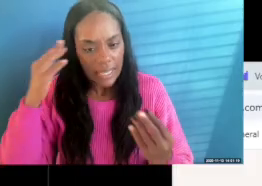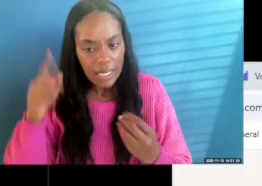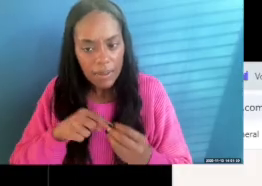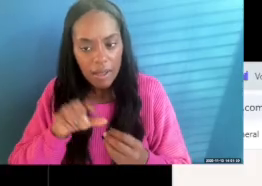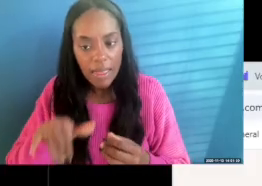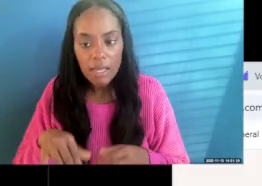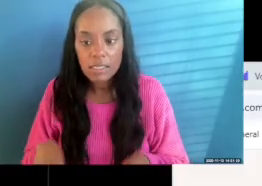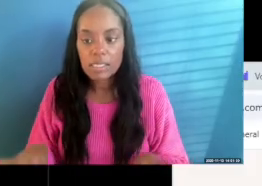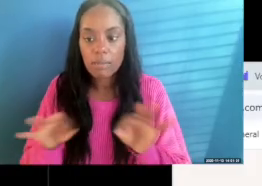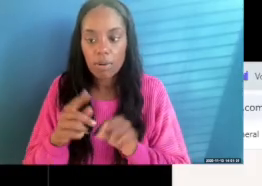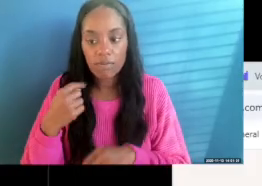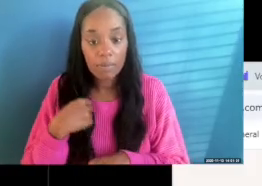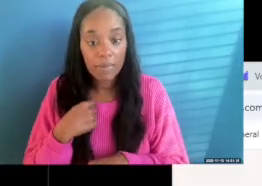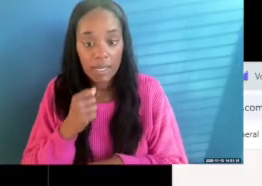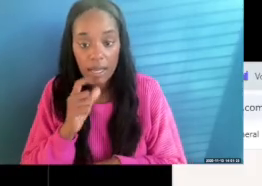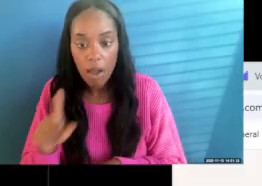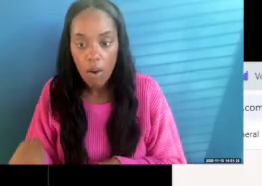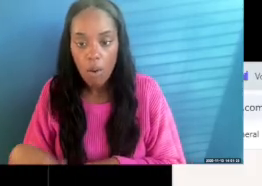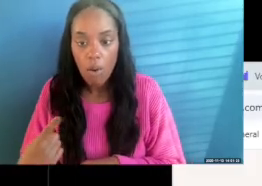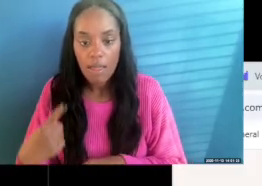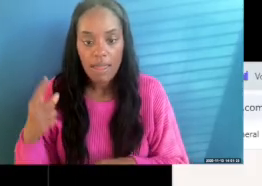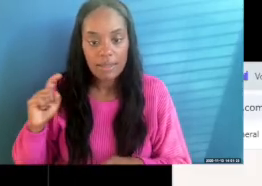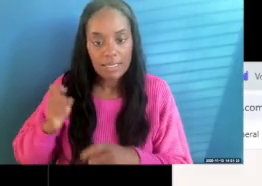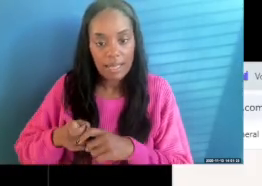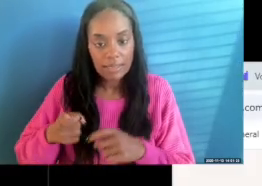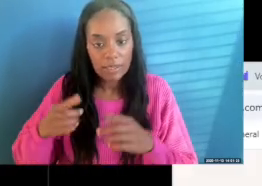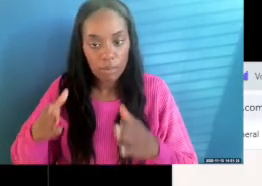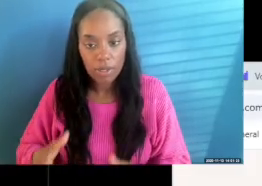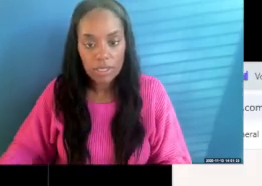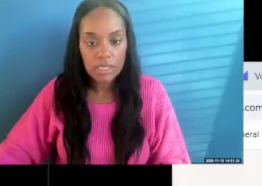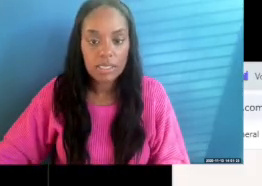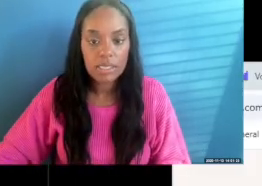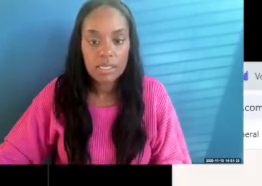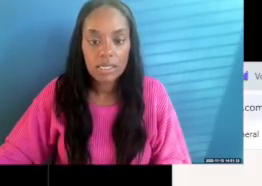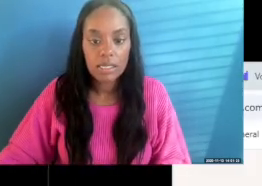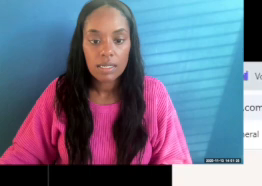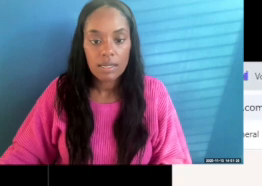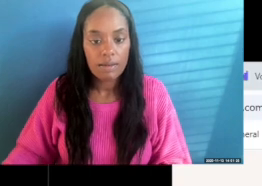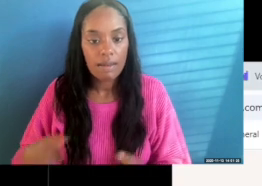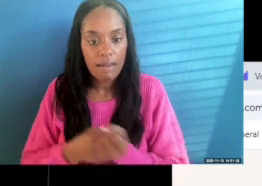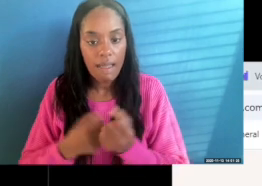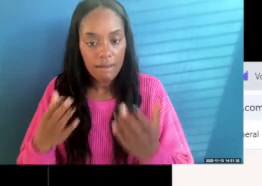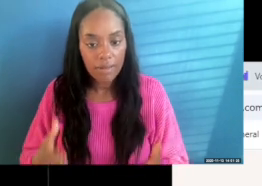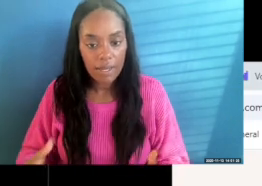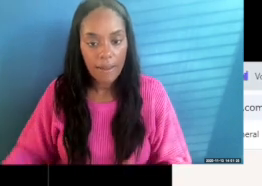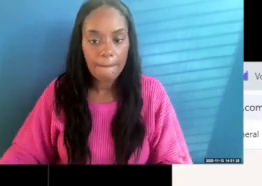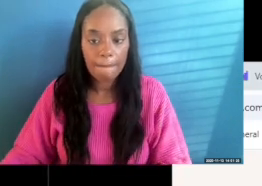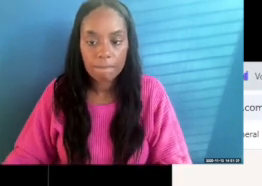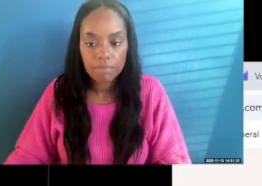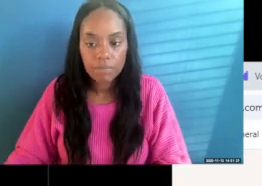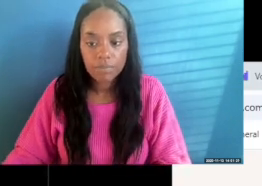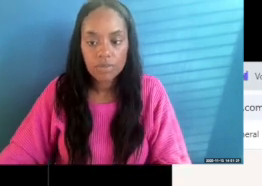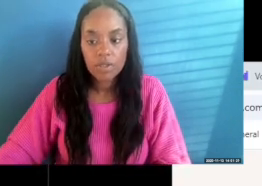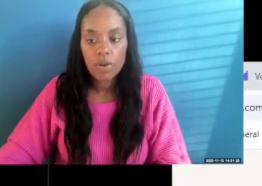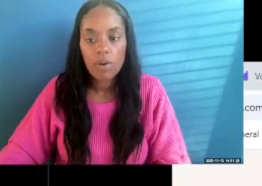ultimately, occur. And here we are, right? Not me by myself, of course. But Let's put mind